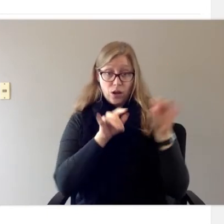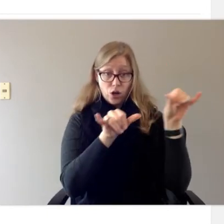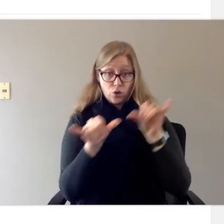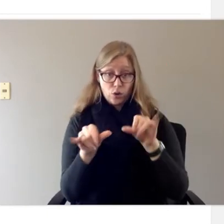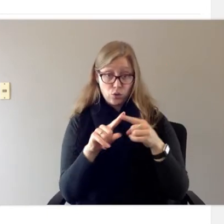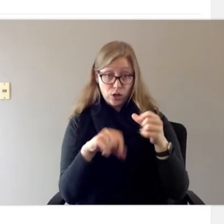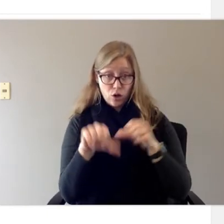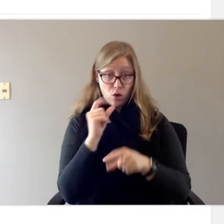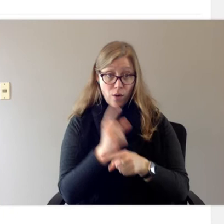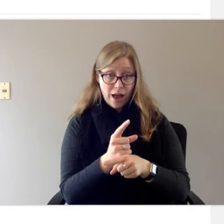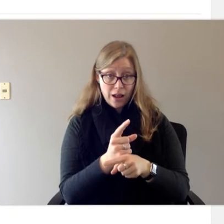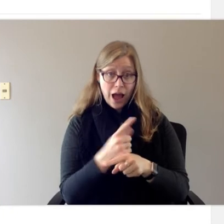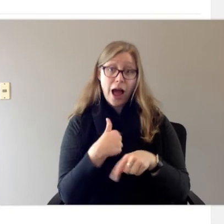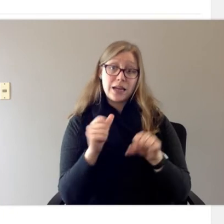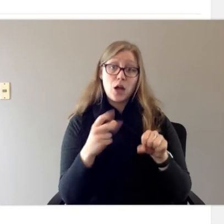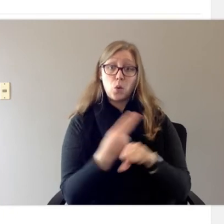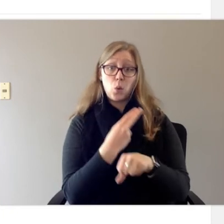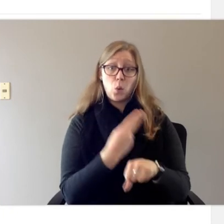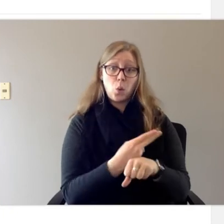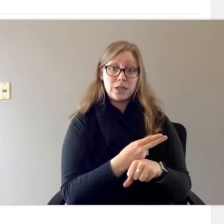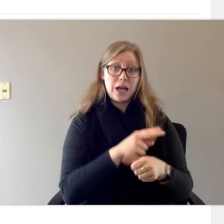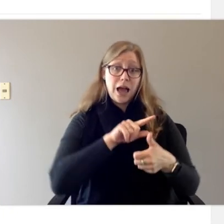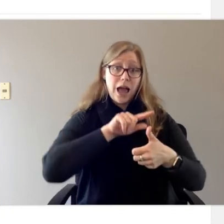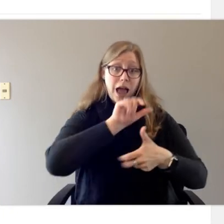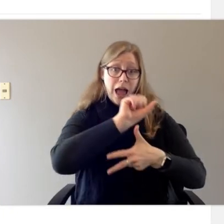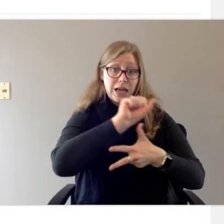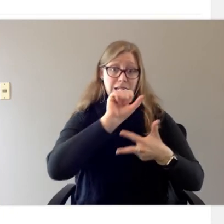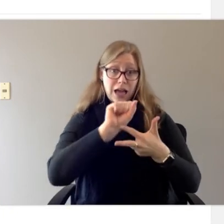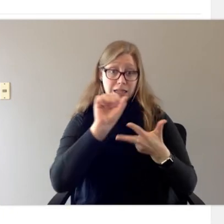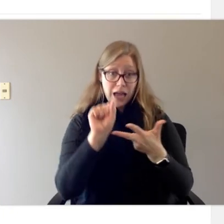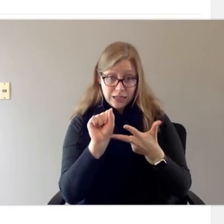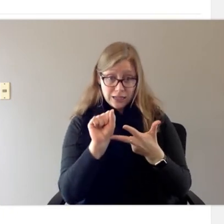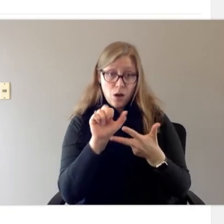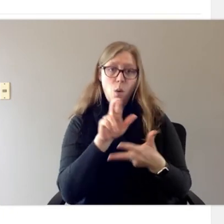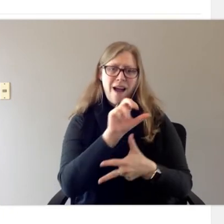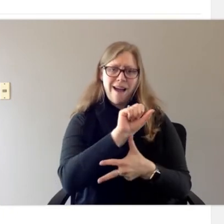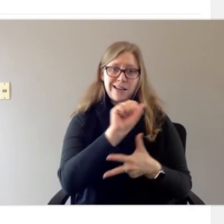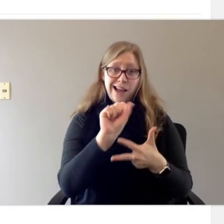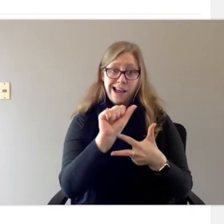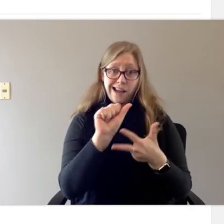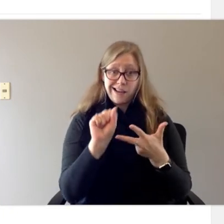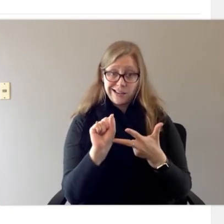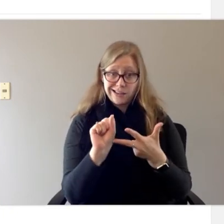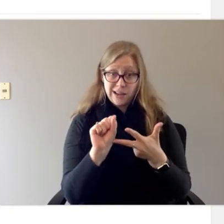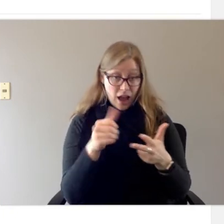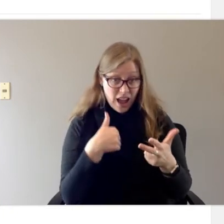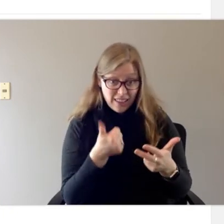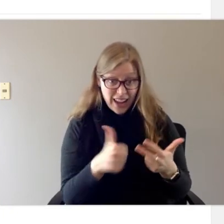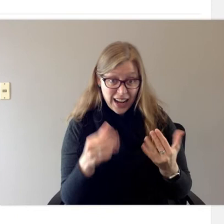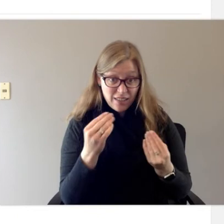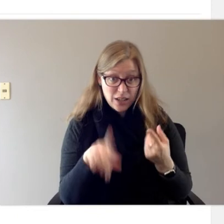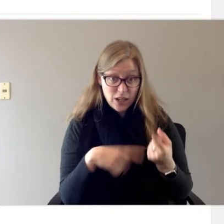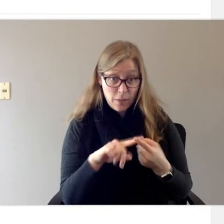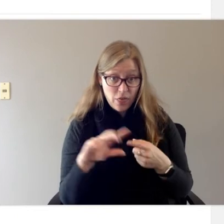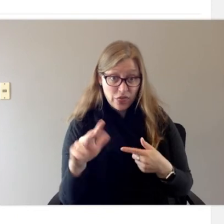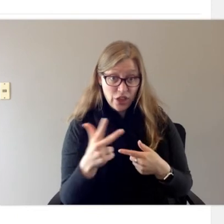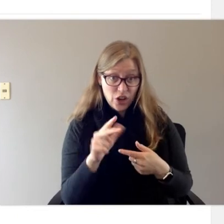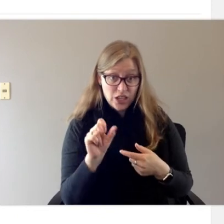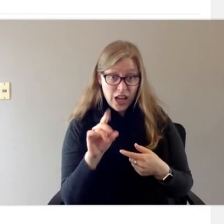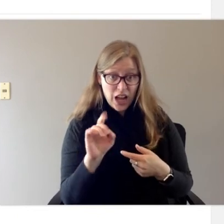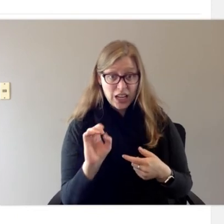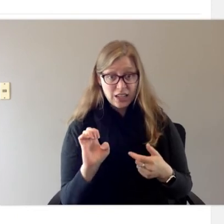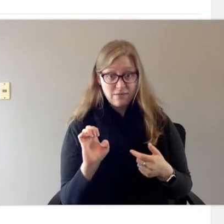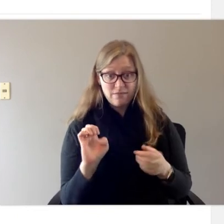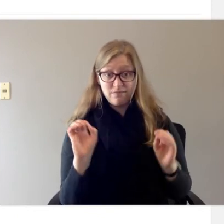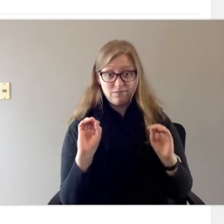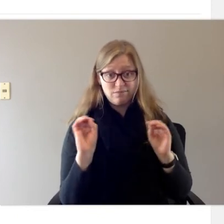side. Well, I don't know anything about this third side as far as the length goes. So that's